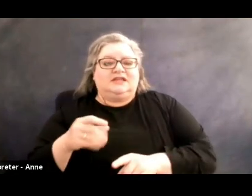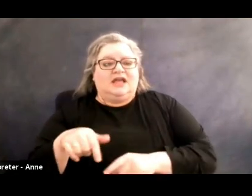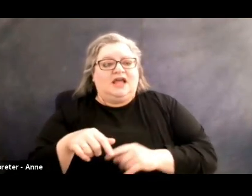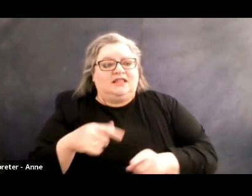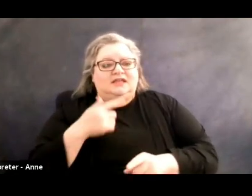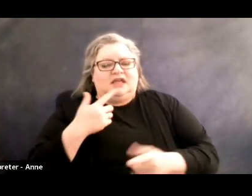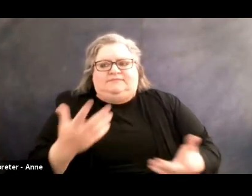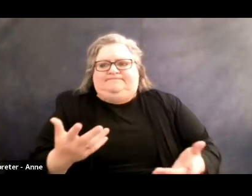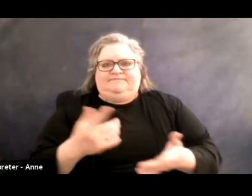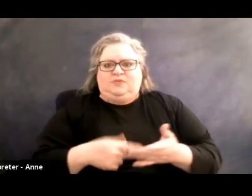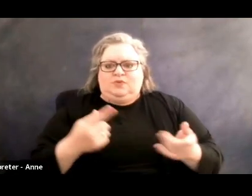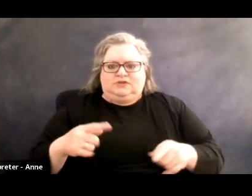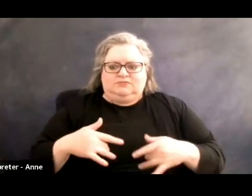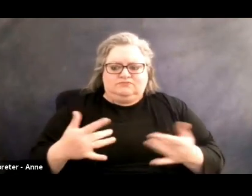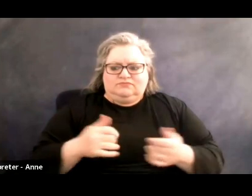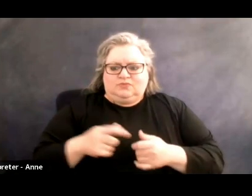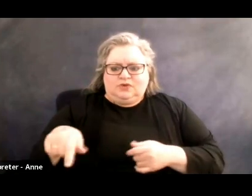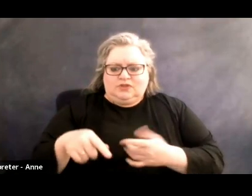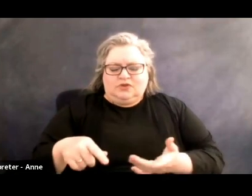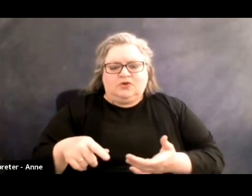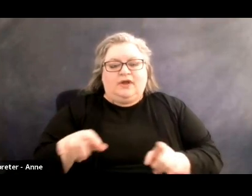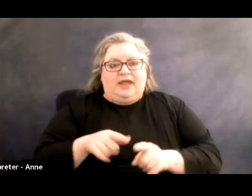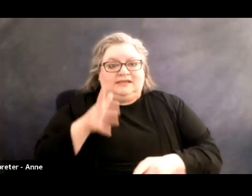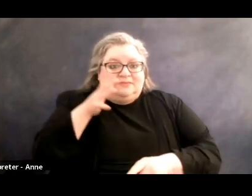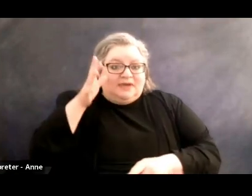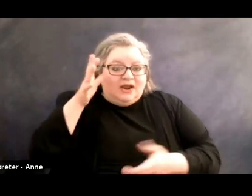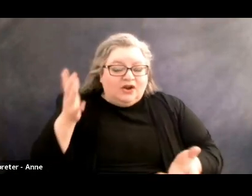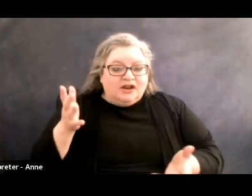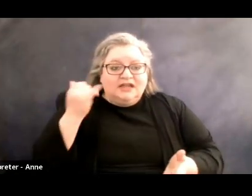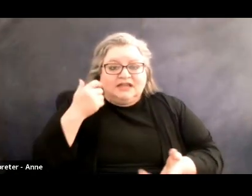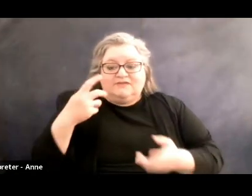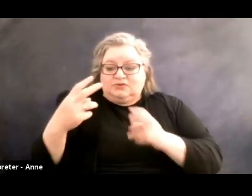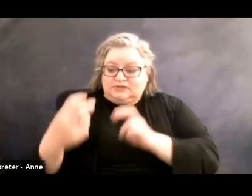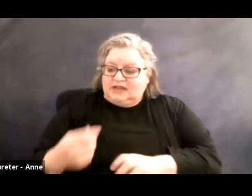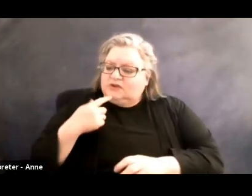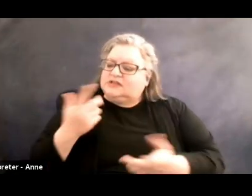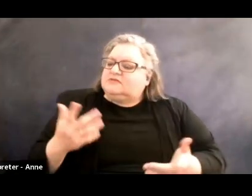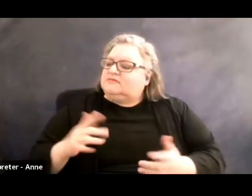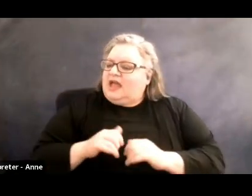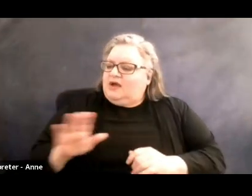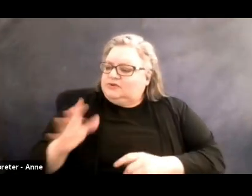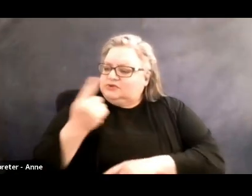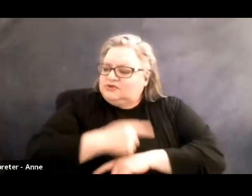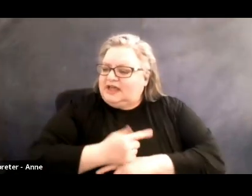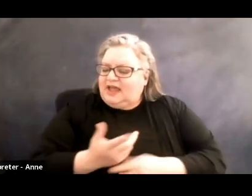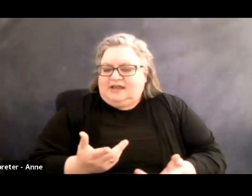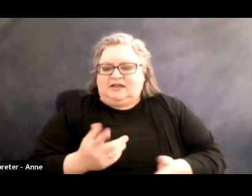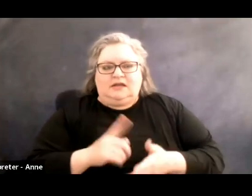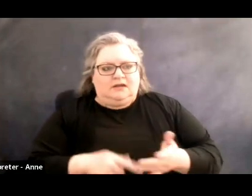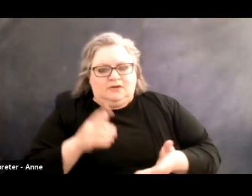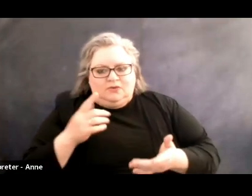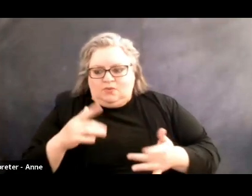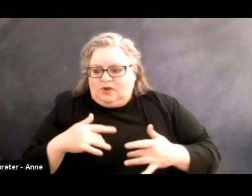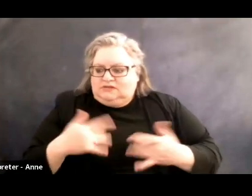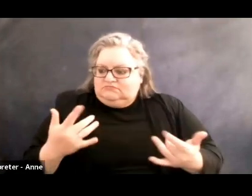say, well, what is going on with you? As a parent, if you sit down and say, hey, how was your day? What is going on